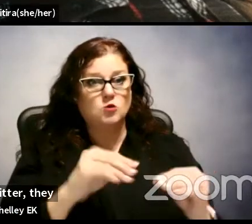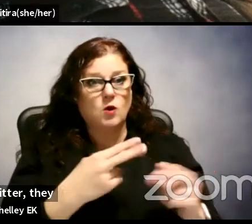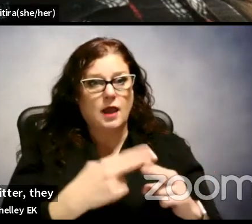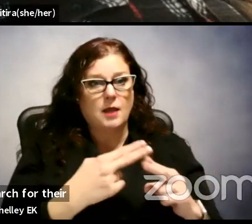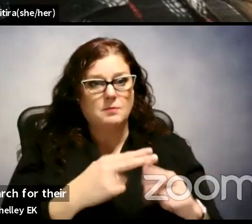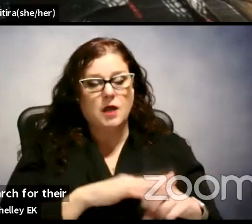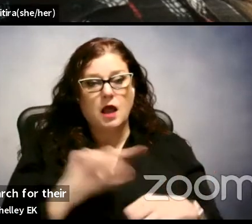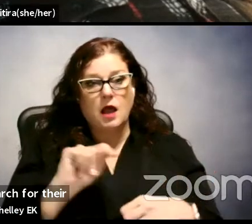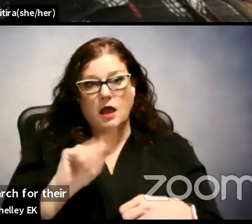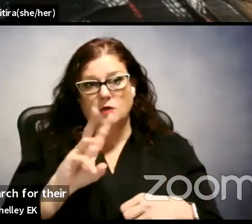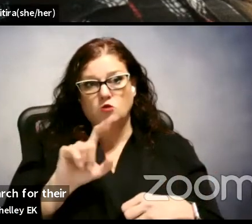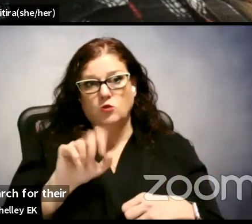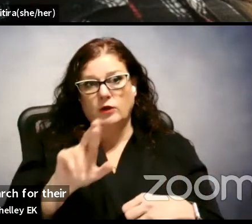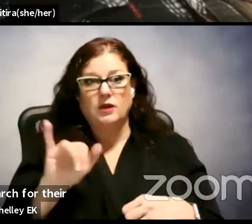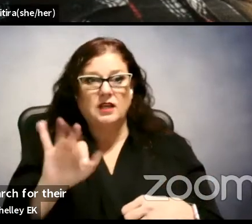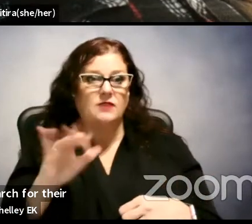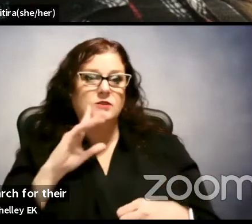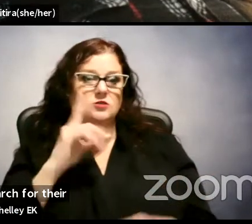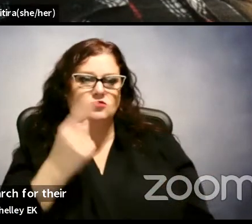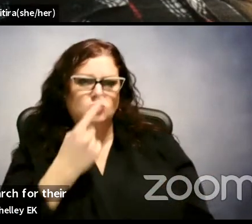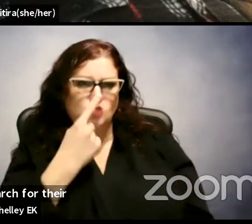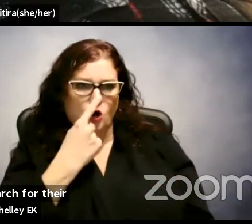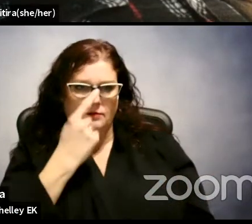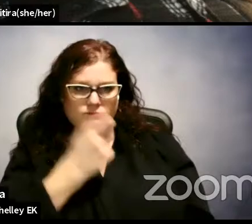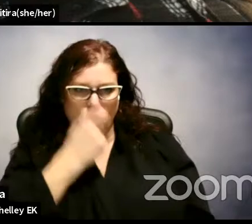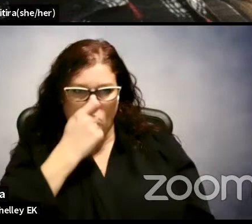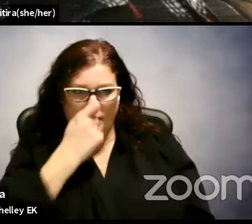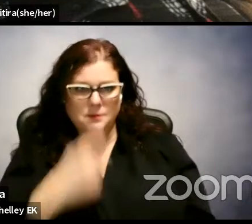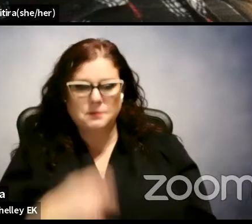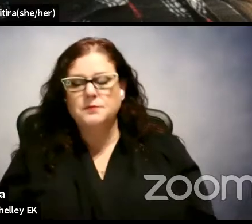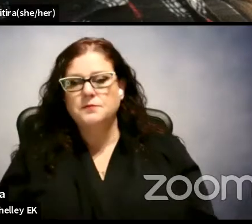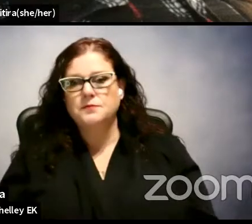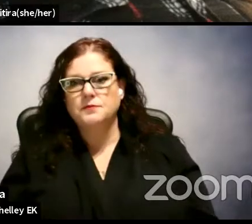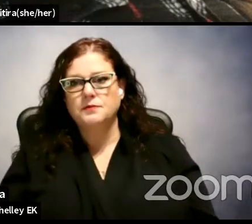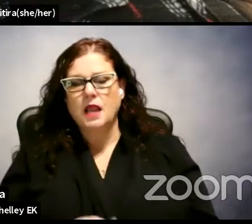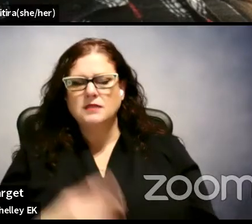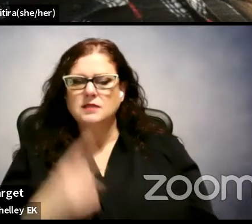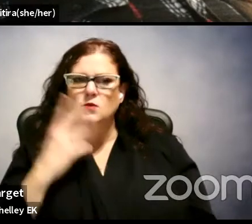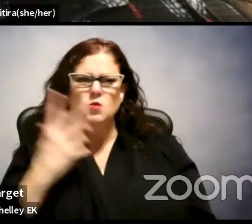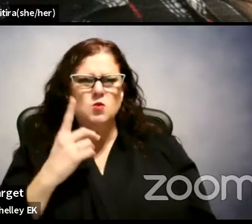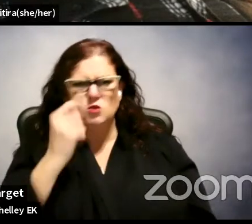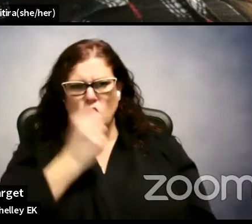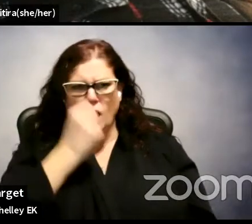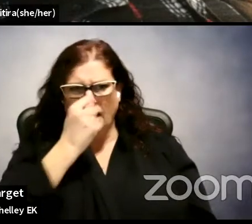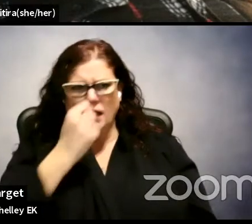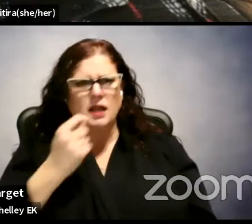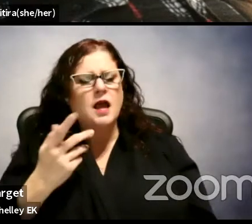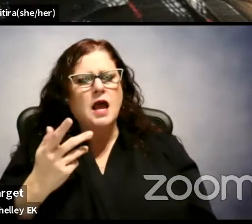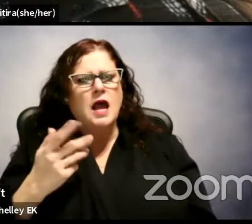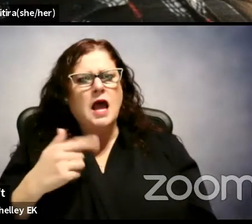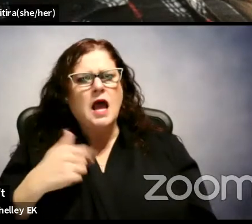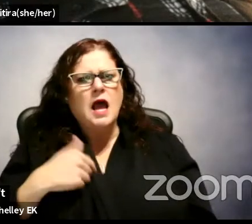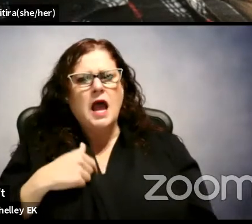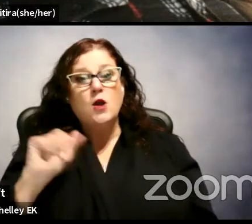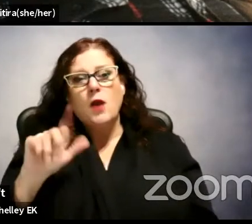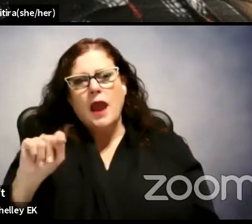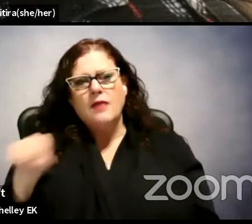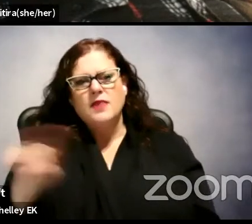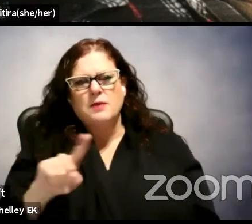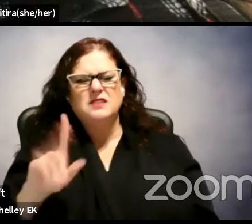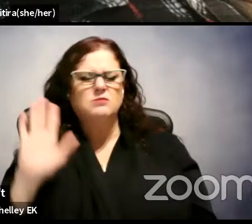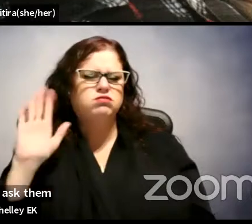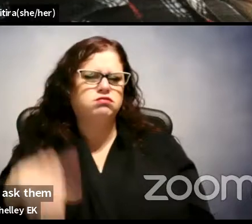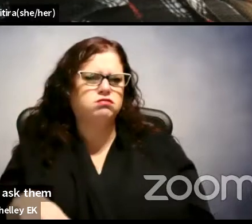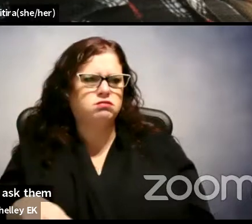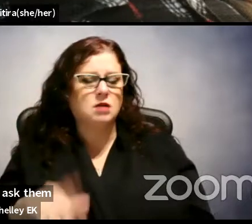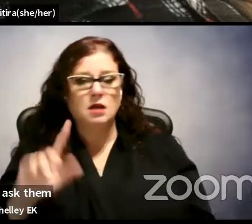on Twitter. So say it was Target, and I say, oh man, Target. I don't at them, right? I say, oh,